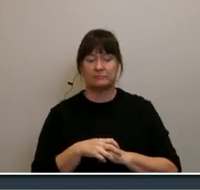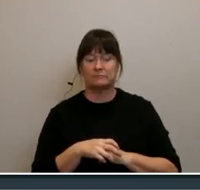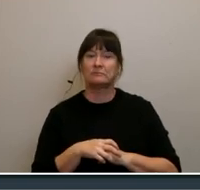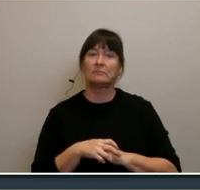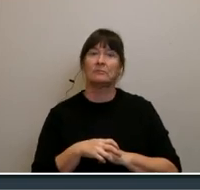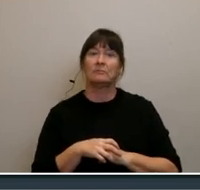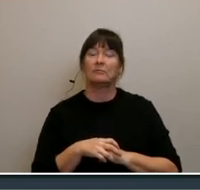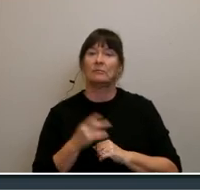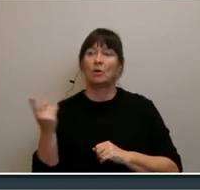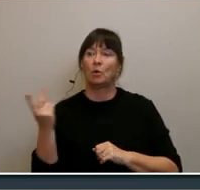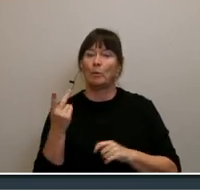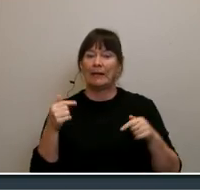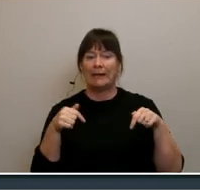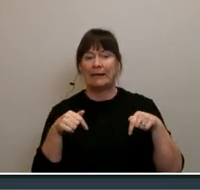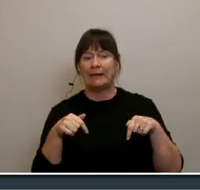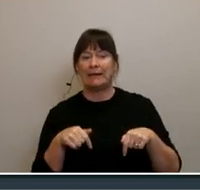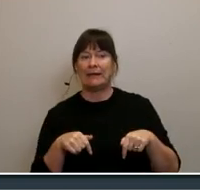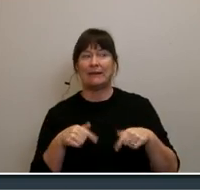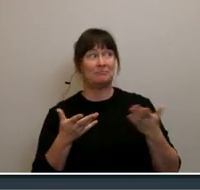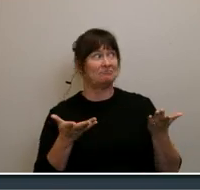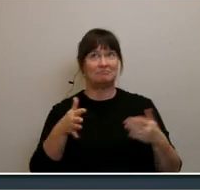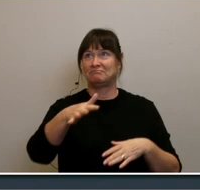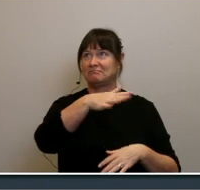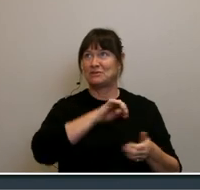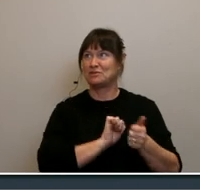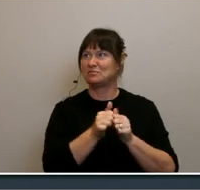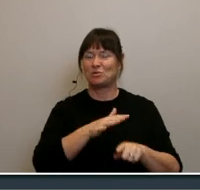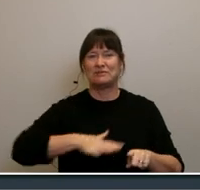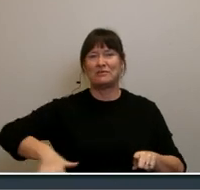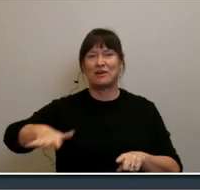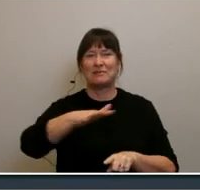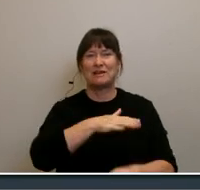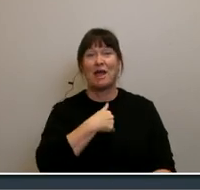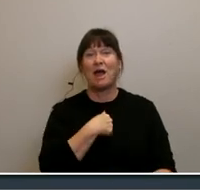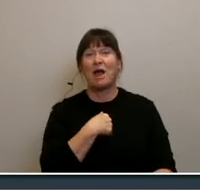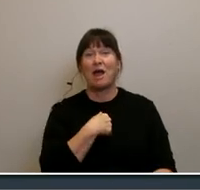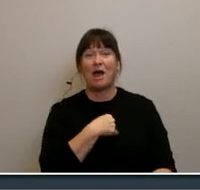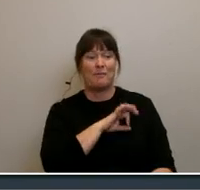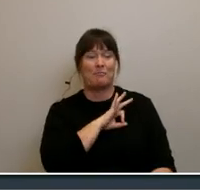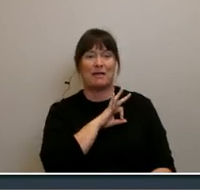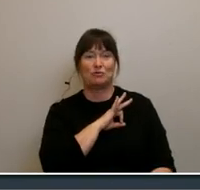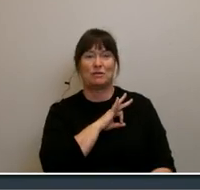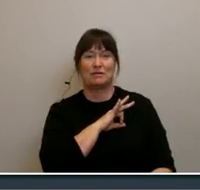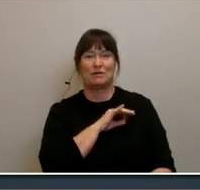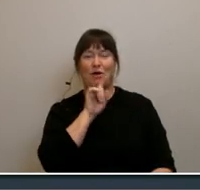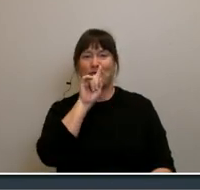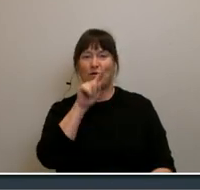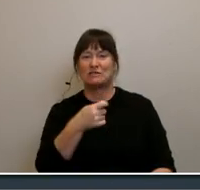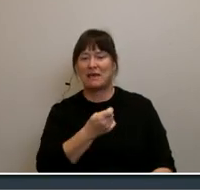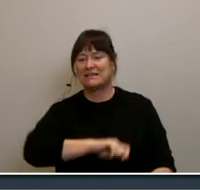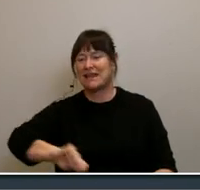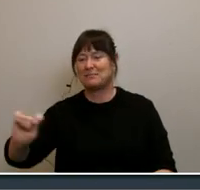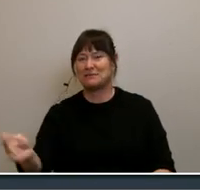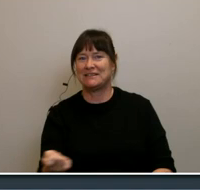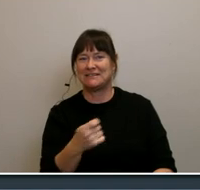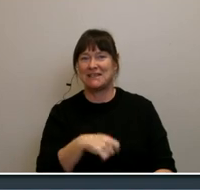since we're here in a sort of sports environment, and I happen to be patron of Hawke's Bay Table Tennis, can I take the